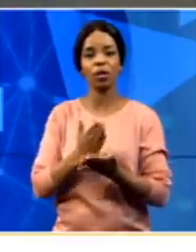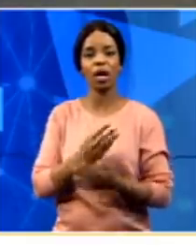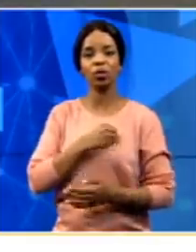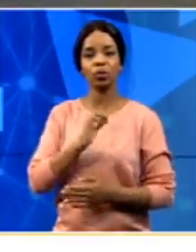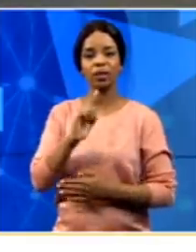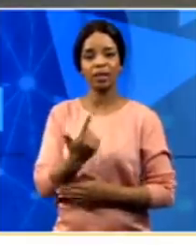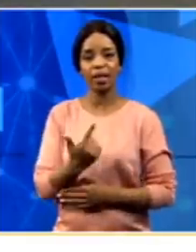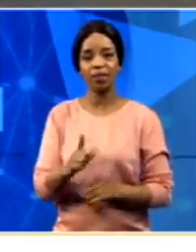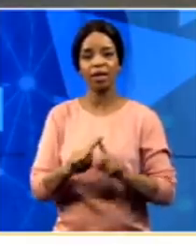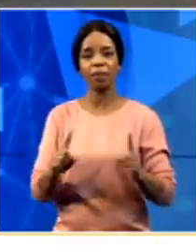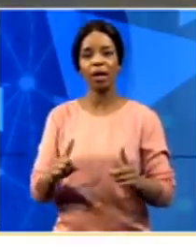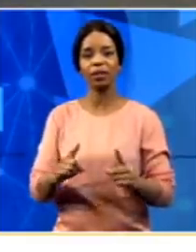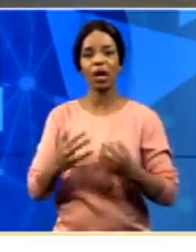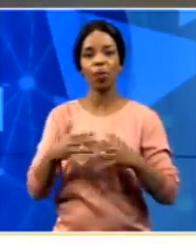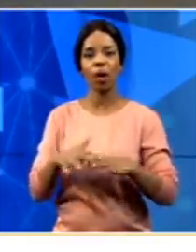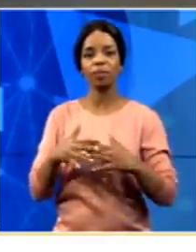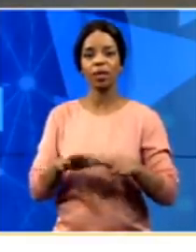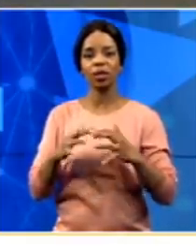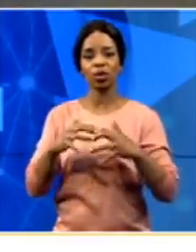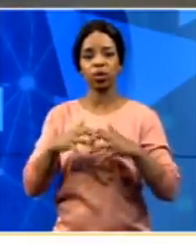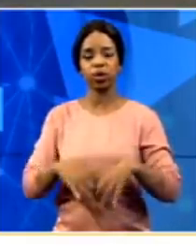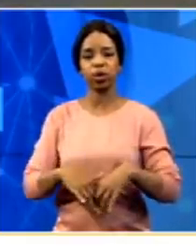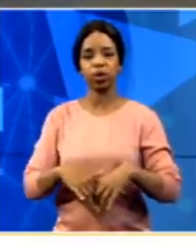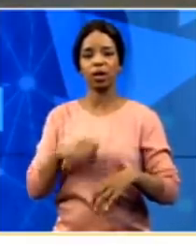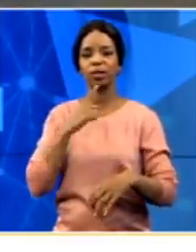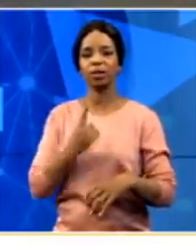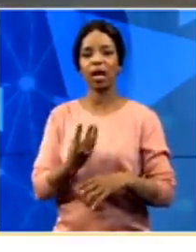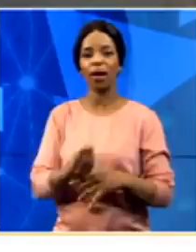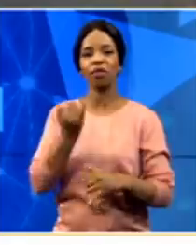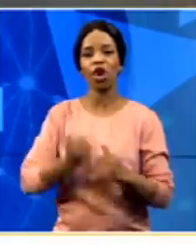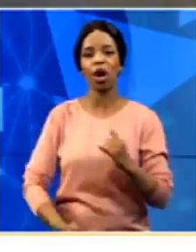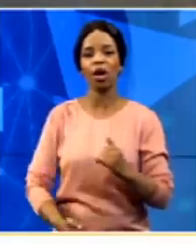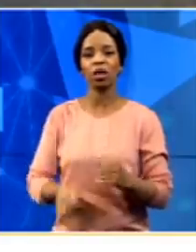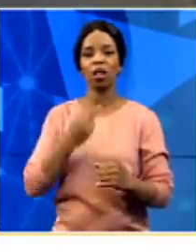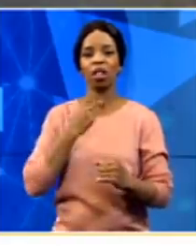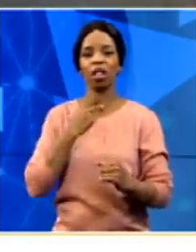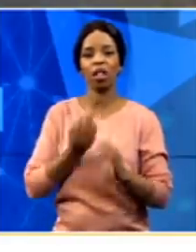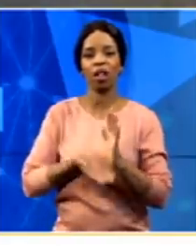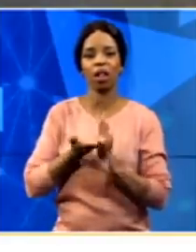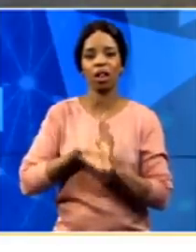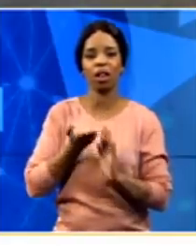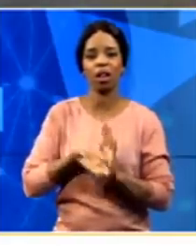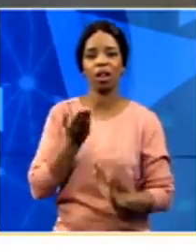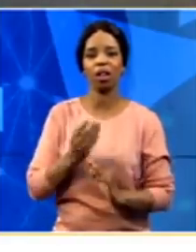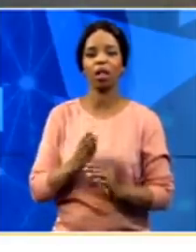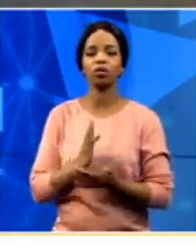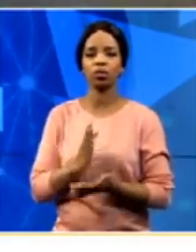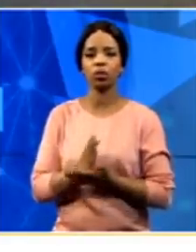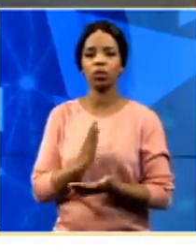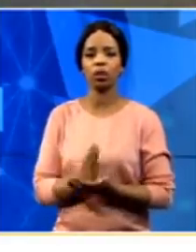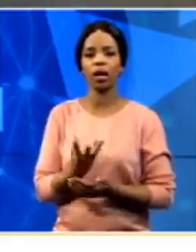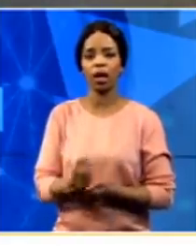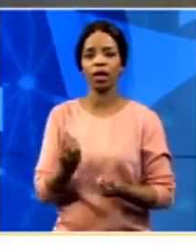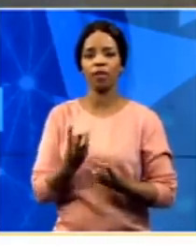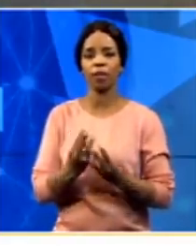the website's crashed. It's telling me that there's an error, can't get in, can't load it. I mean, there is surely very little traffic at this